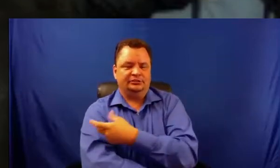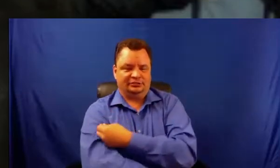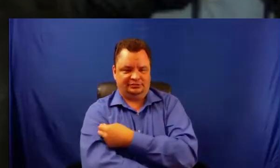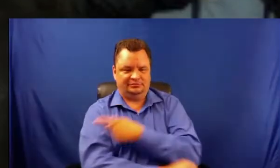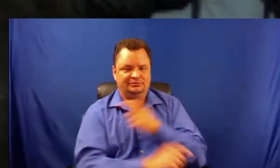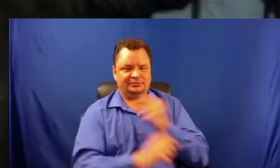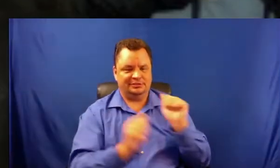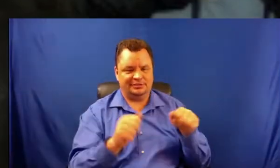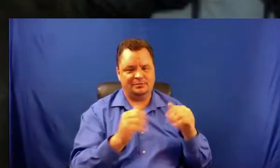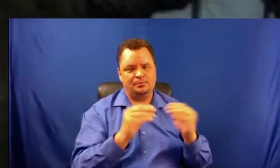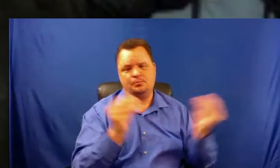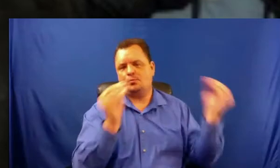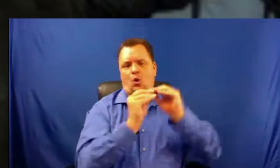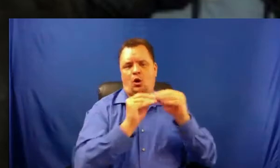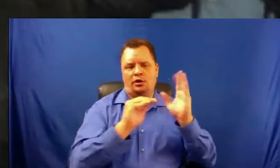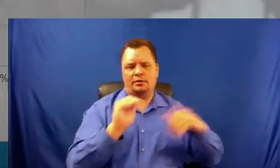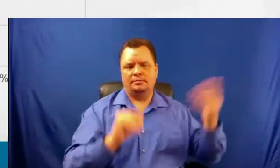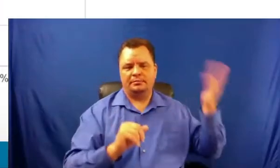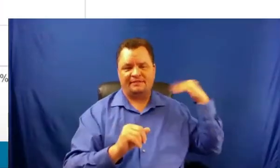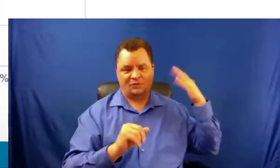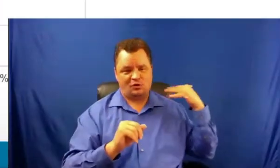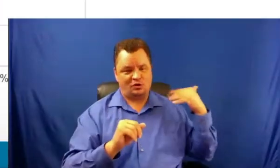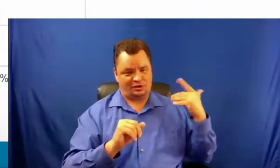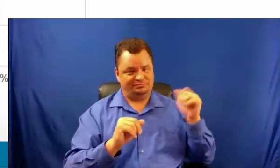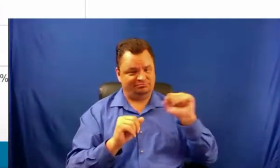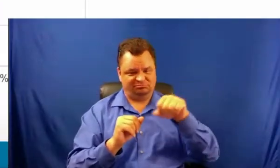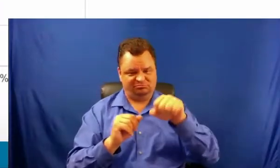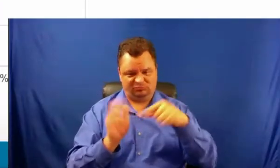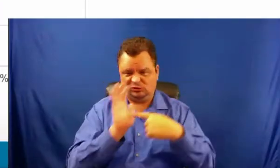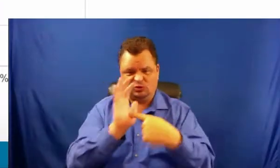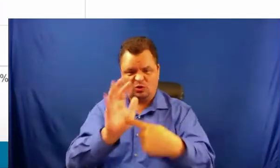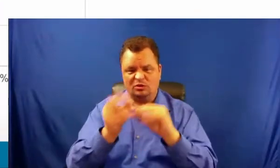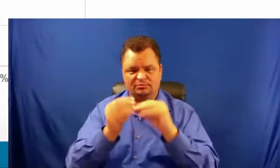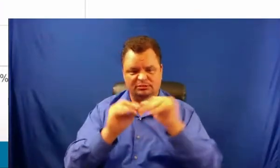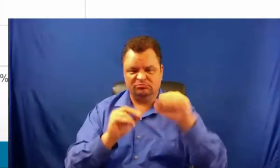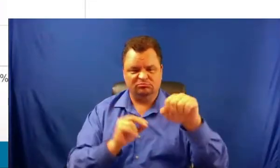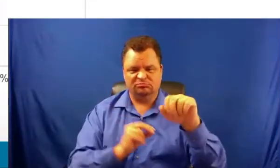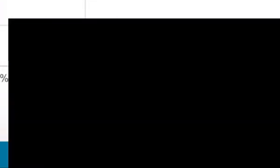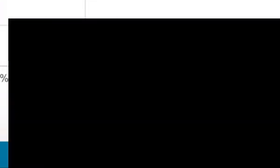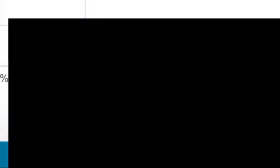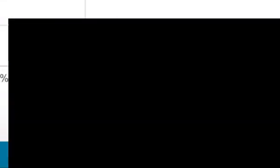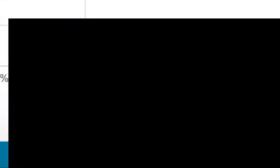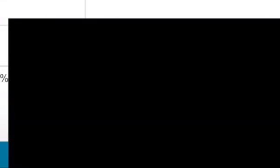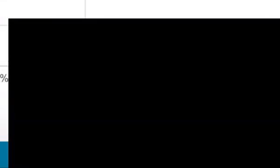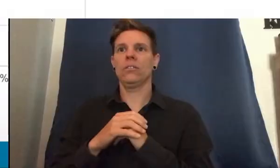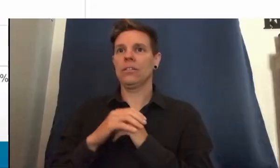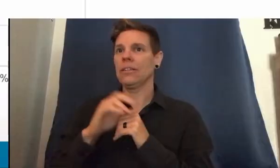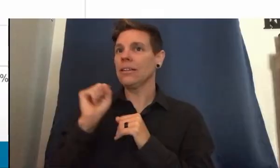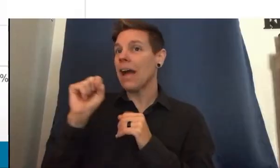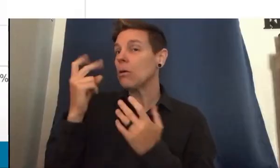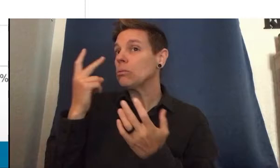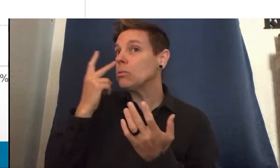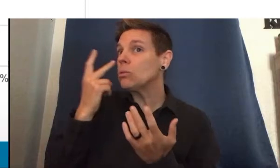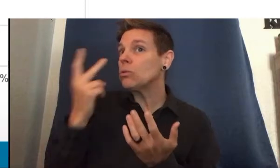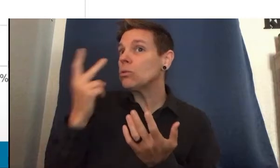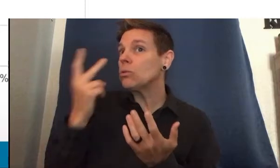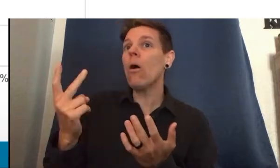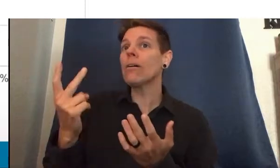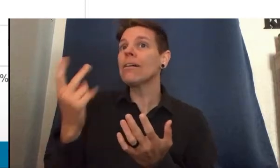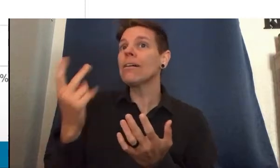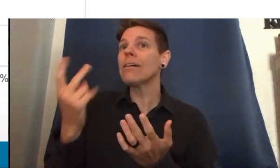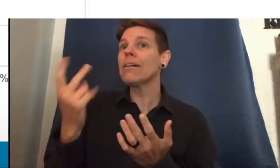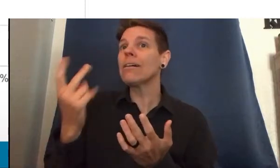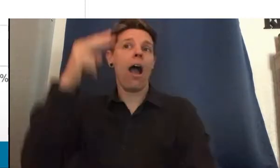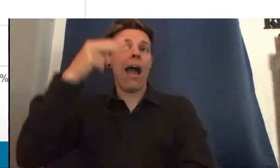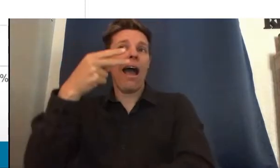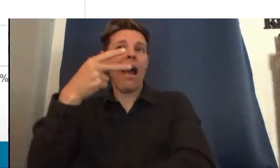it clearly does, sir. Clearly. So in fact, So that can be reflected even if you have a higher vaccination rate in your county, your